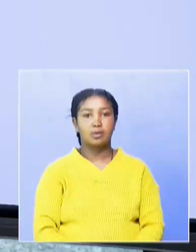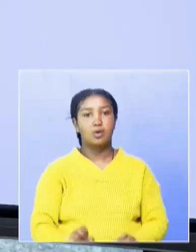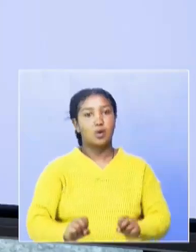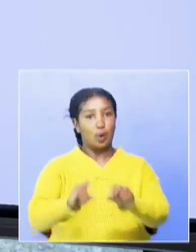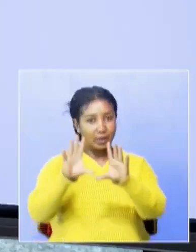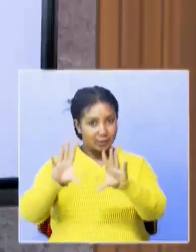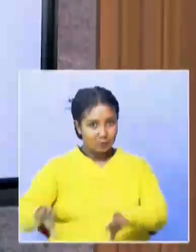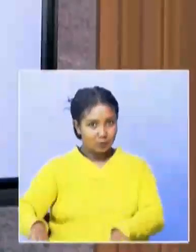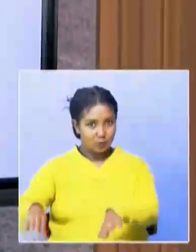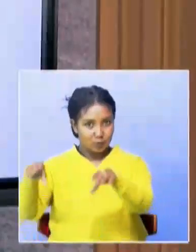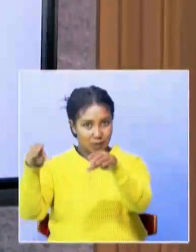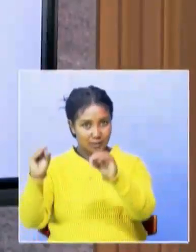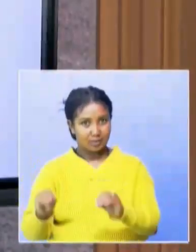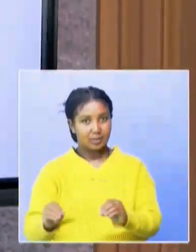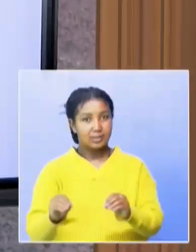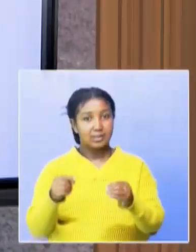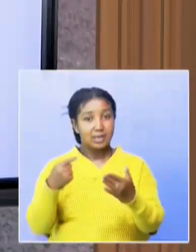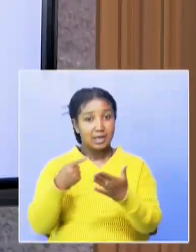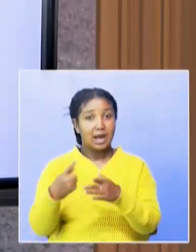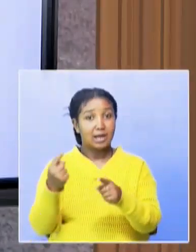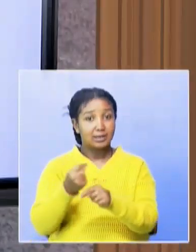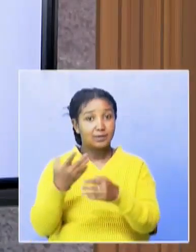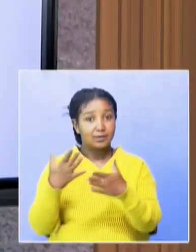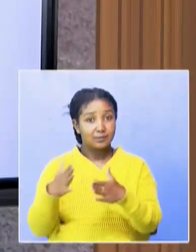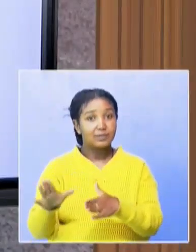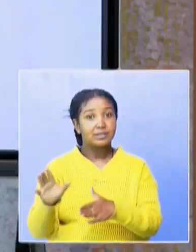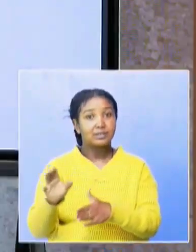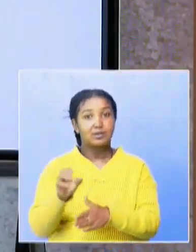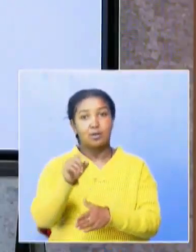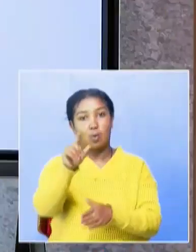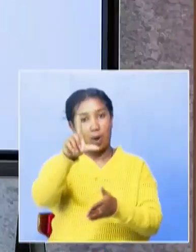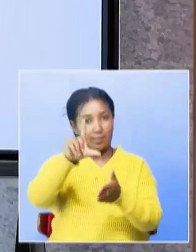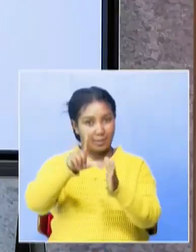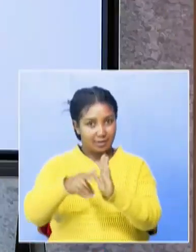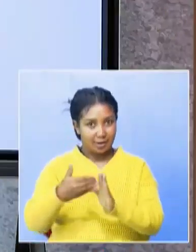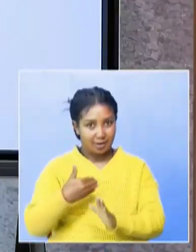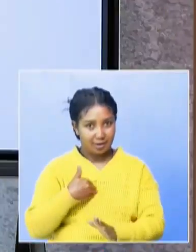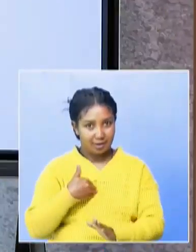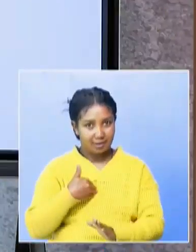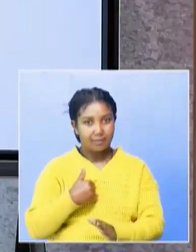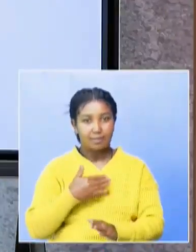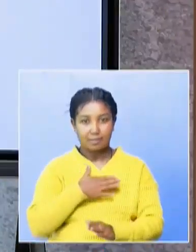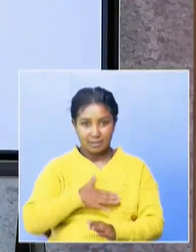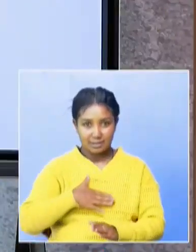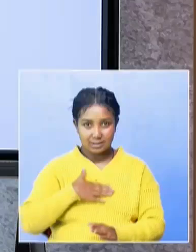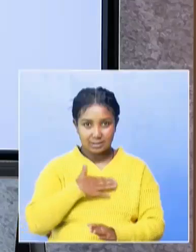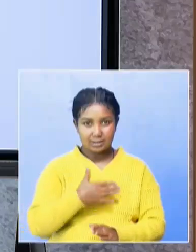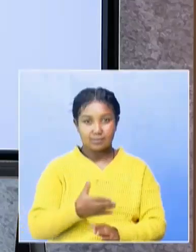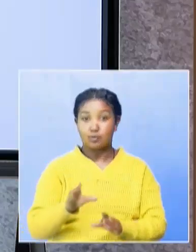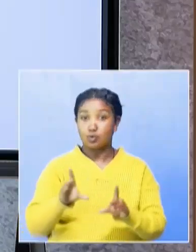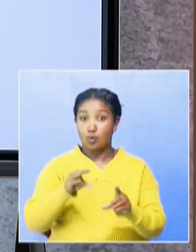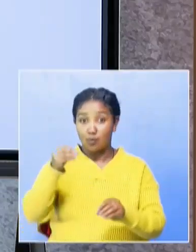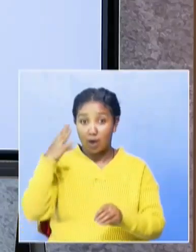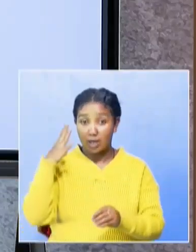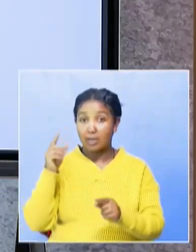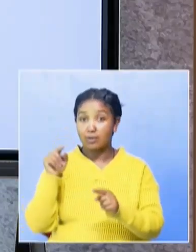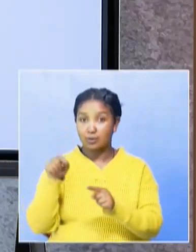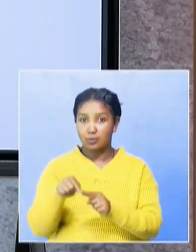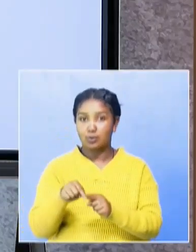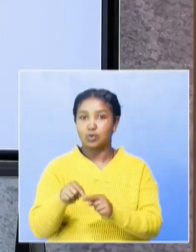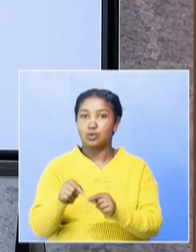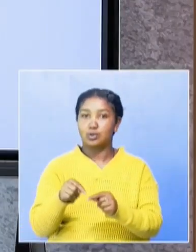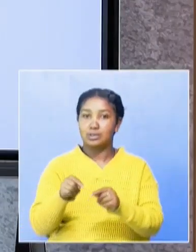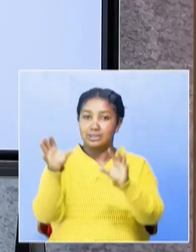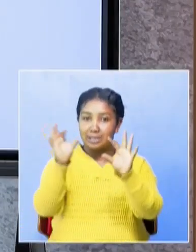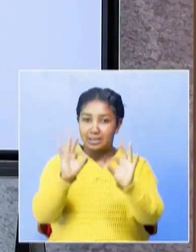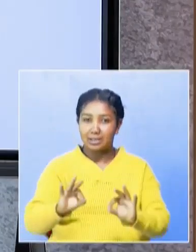Okay, students, to do this activity, you have only 1 minute. Please, don't forget to put